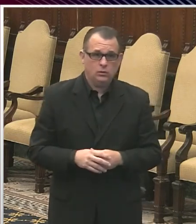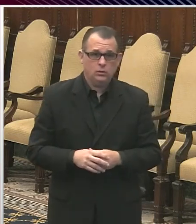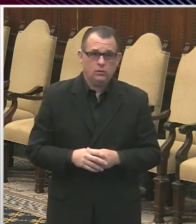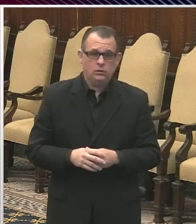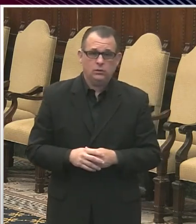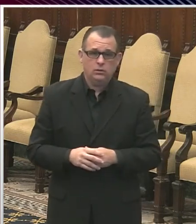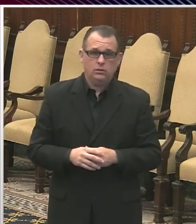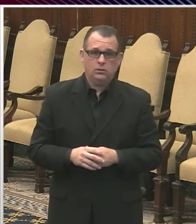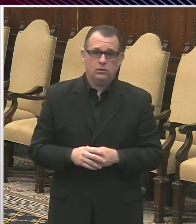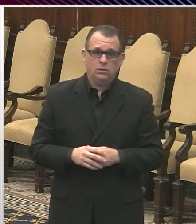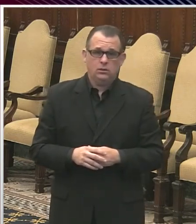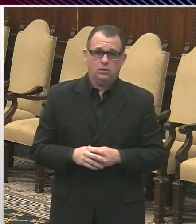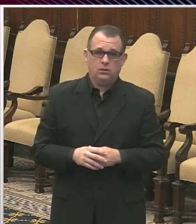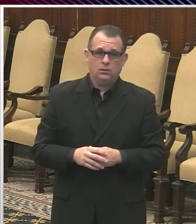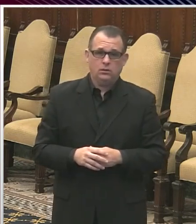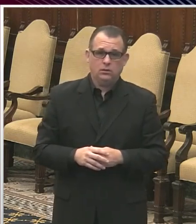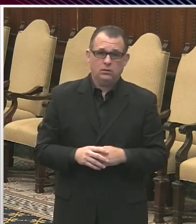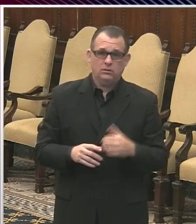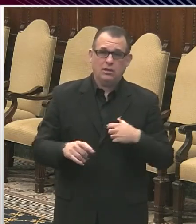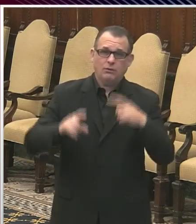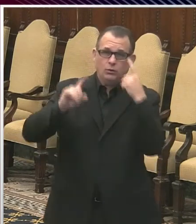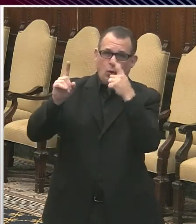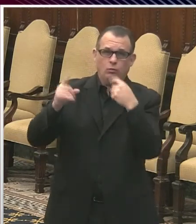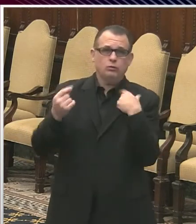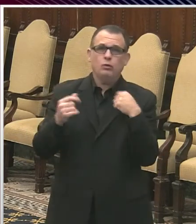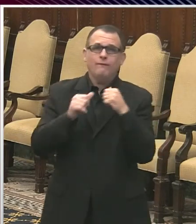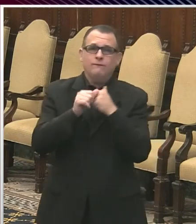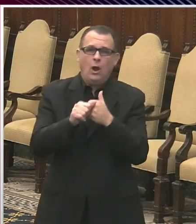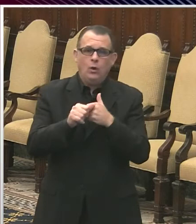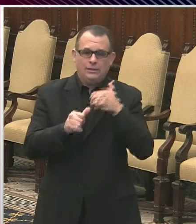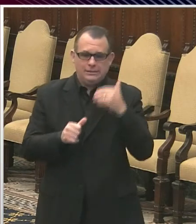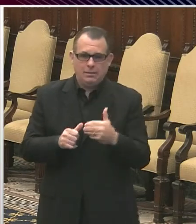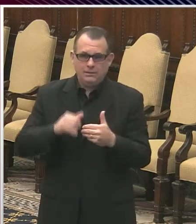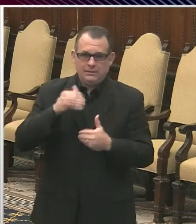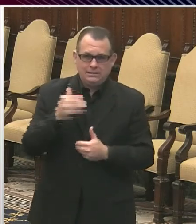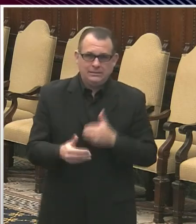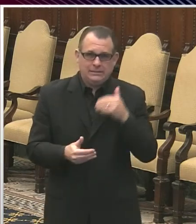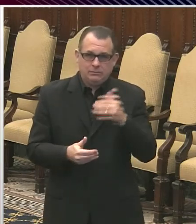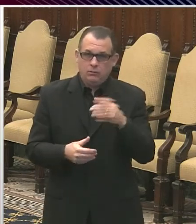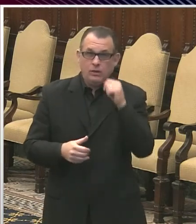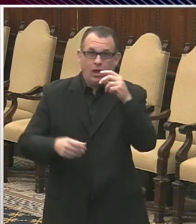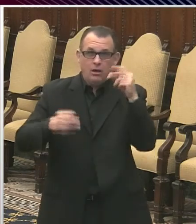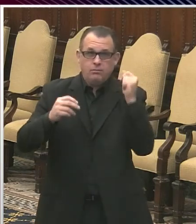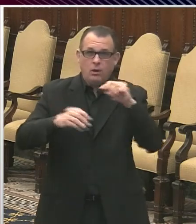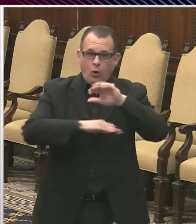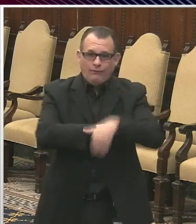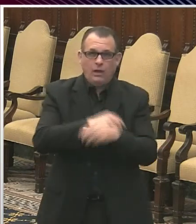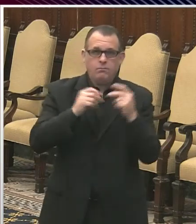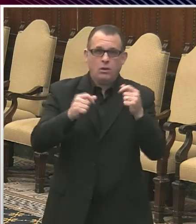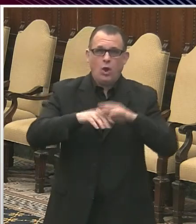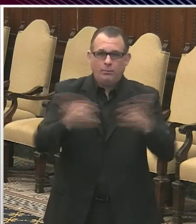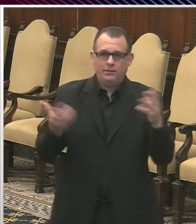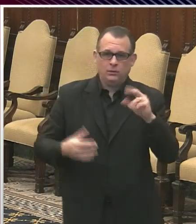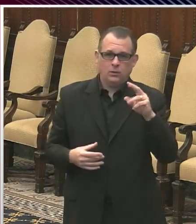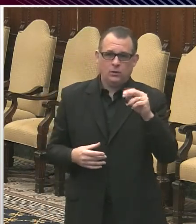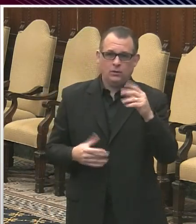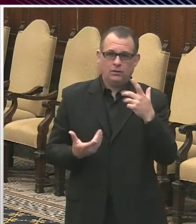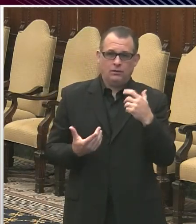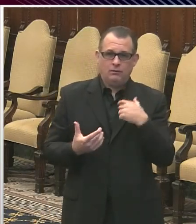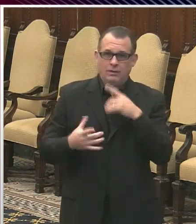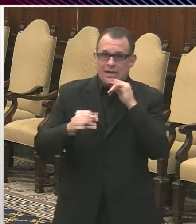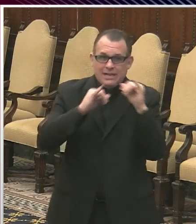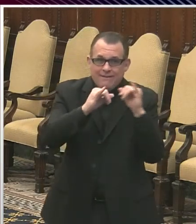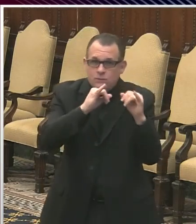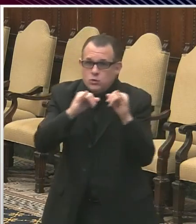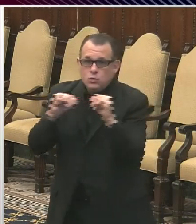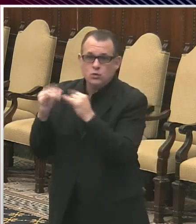to get to that goal. But as the case counts go down, we hope that we can increase the number of cases that we're interviewing to get to where we're getting